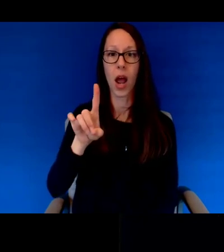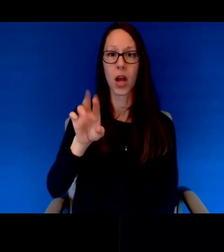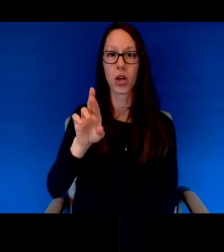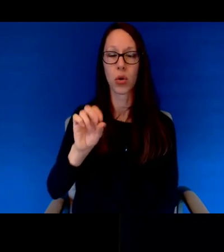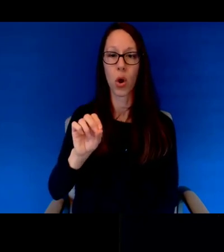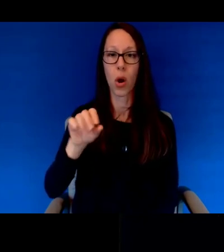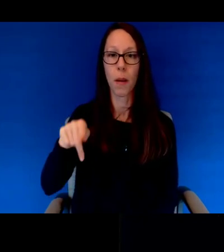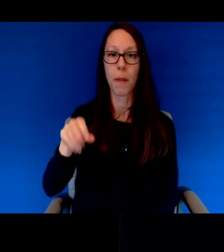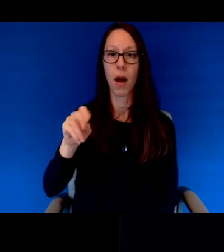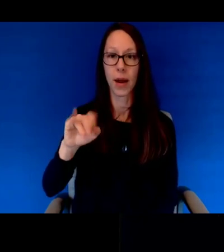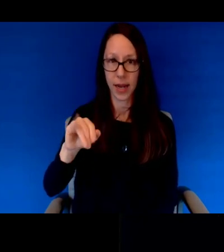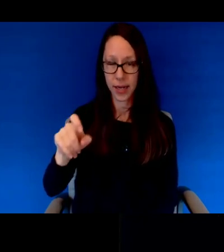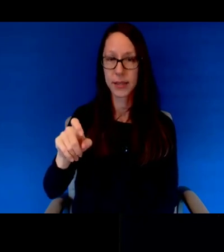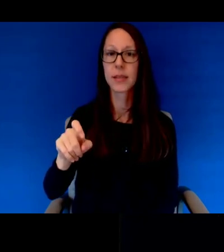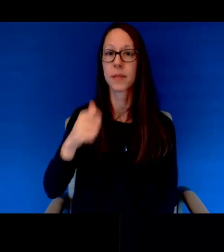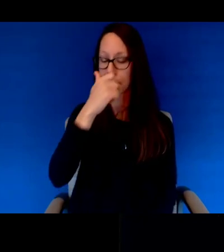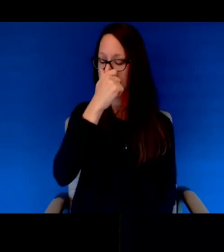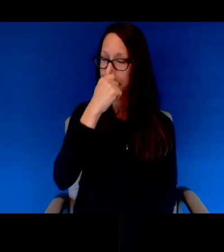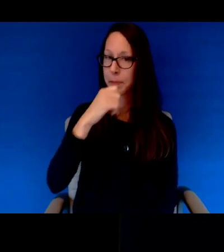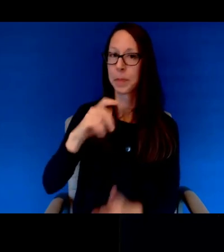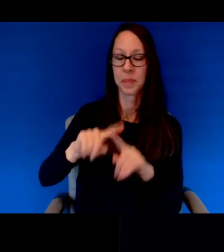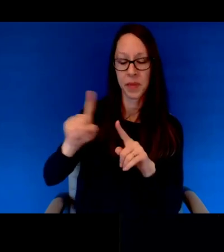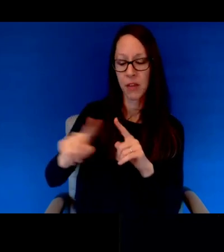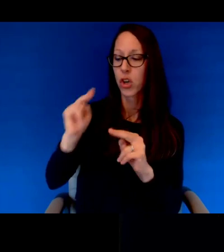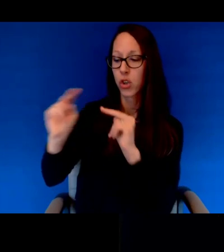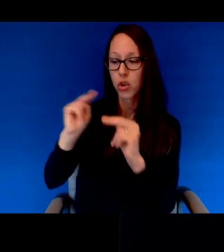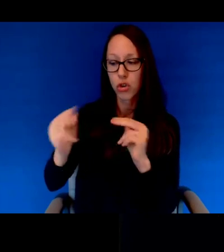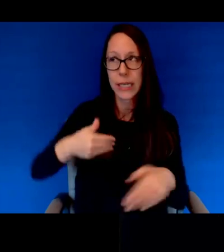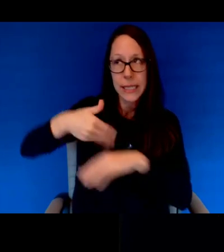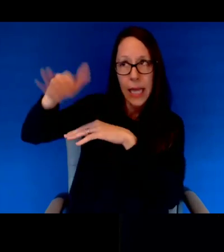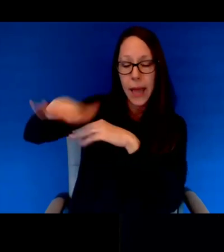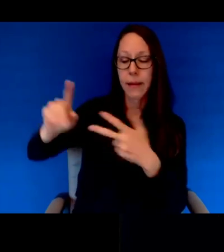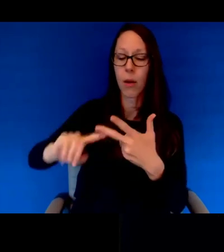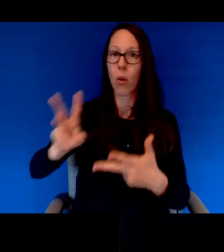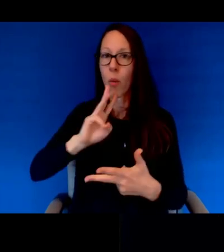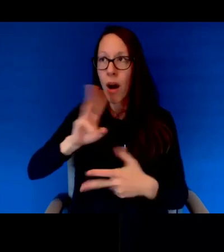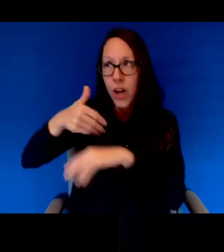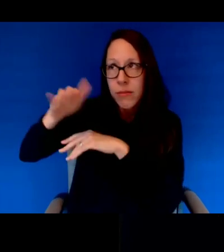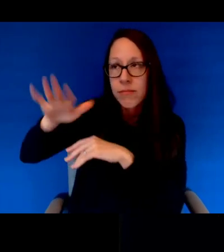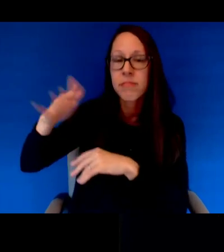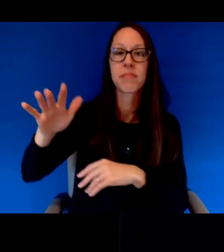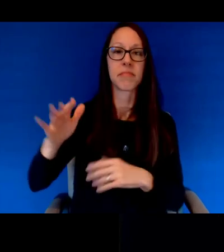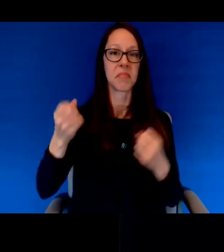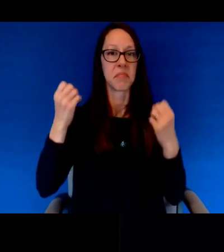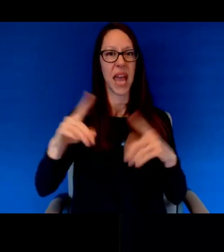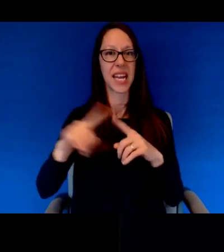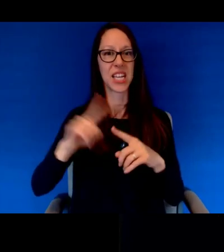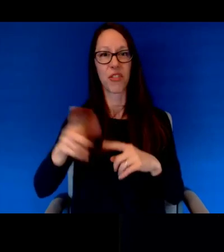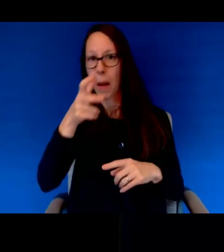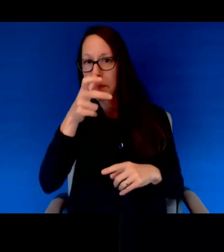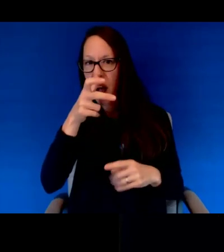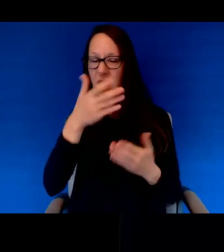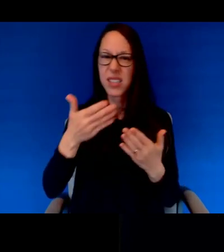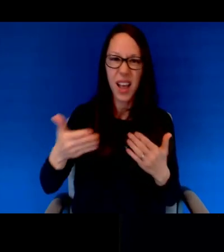hydroponics, we still have to be sending up nutrients. We still have to find water. There's still a bunch of bugs and things and problems